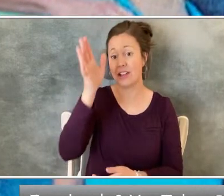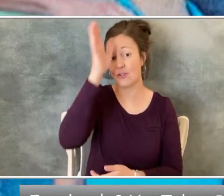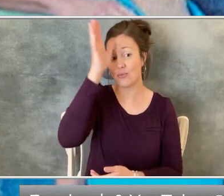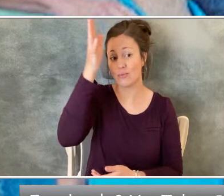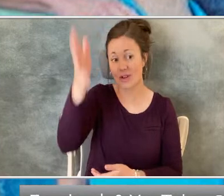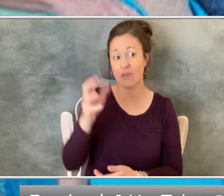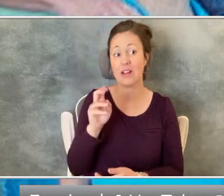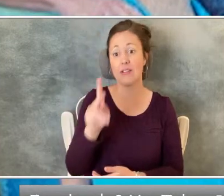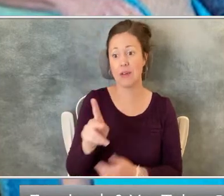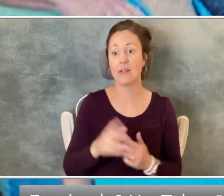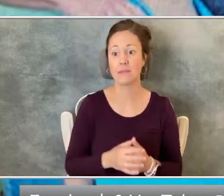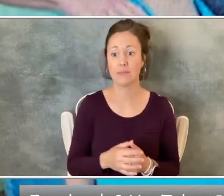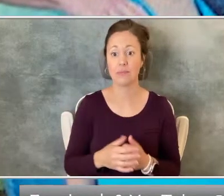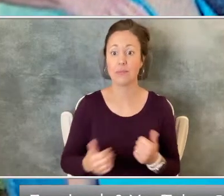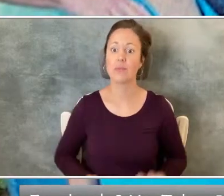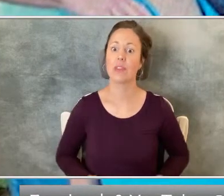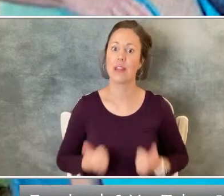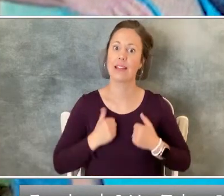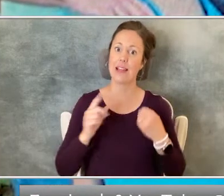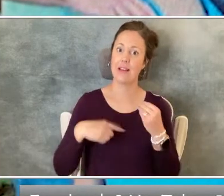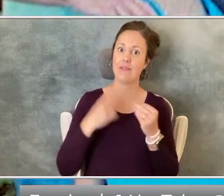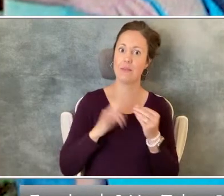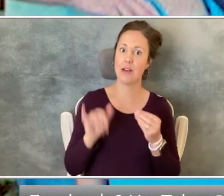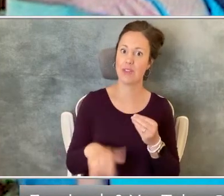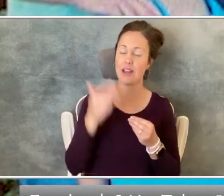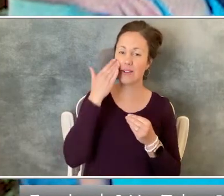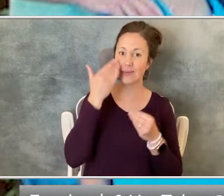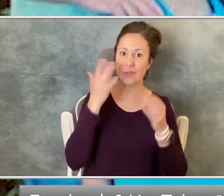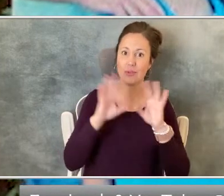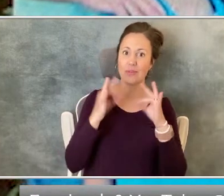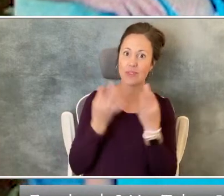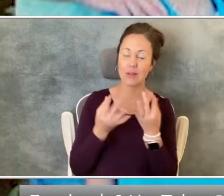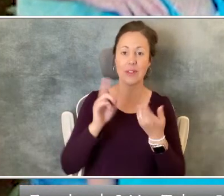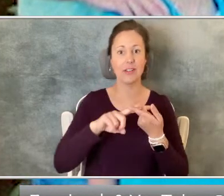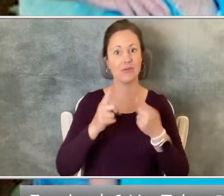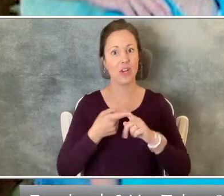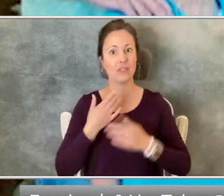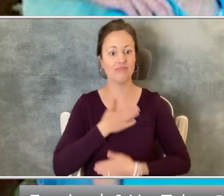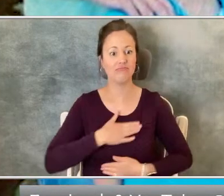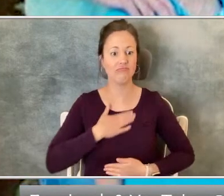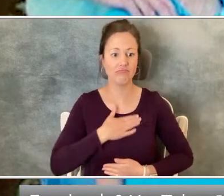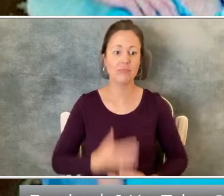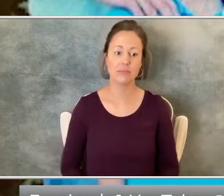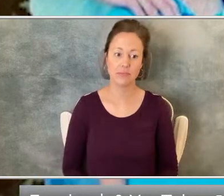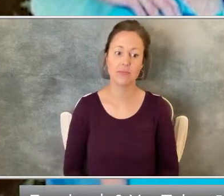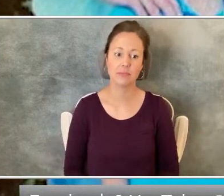That's what life's about. Family and friends, and enjoy yourself.